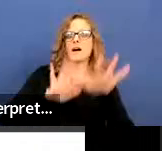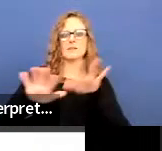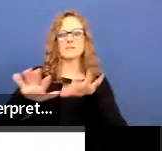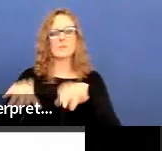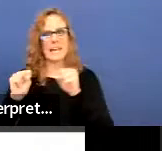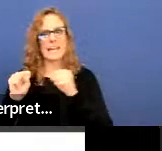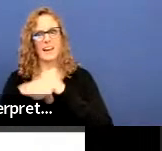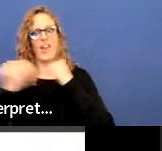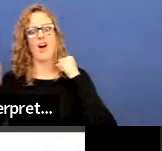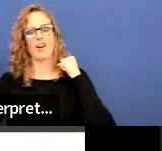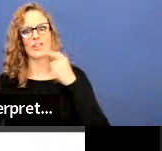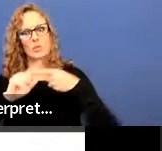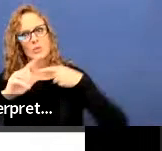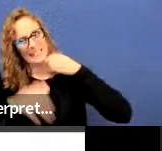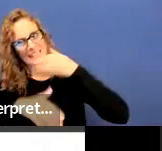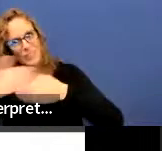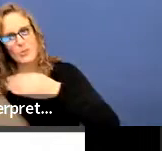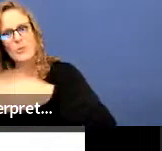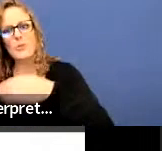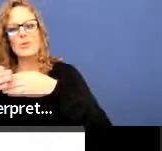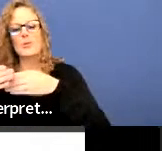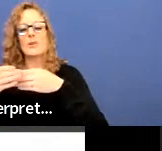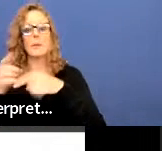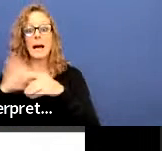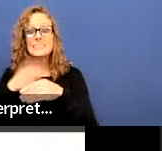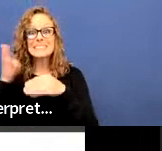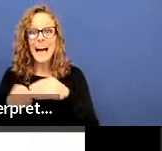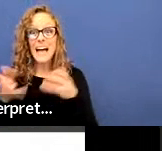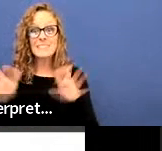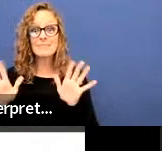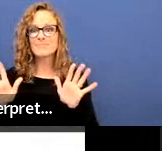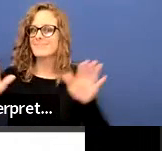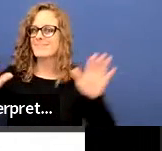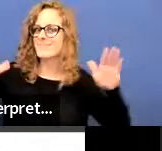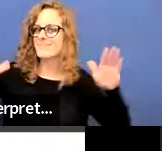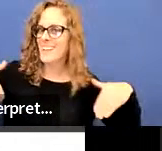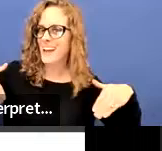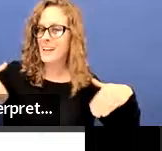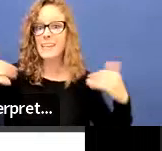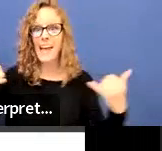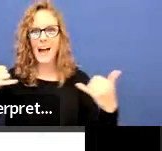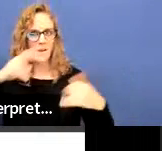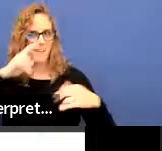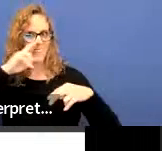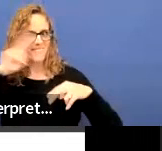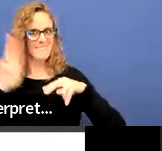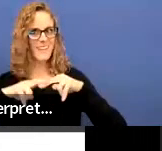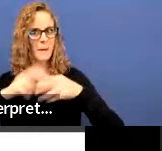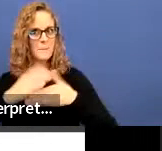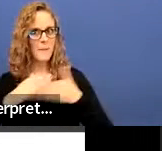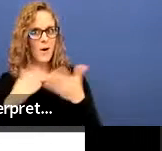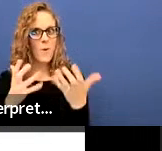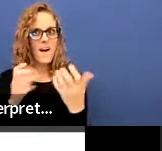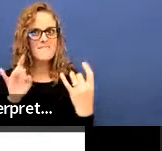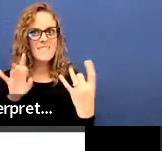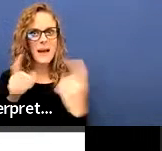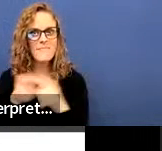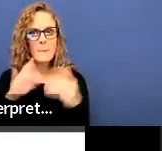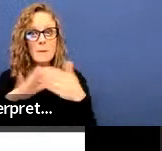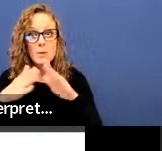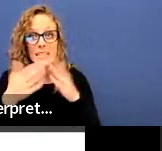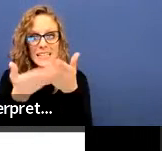this process, but we're not done, because now we're getting to the fun part where we want to get the feedback from our